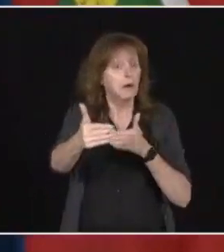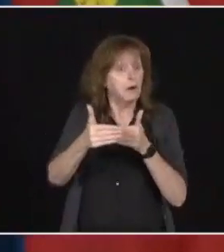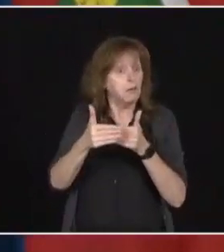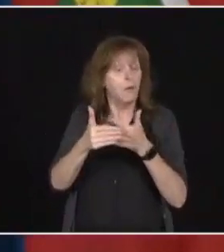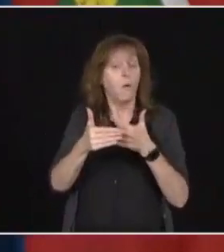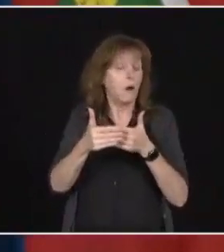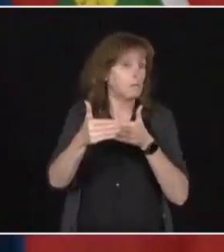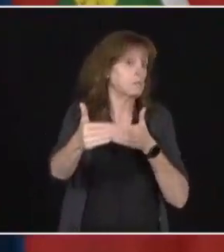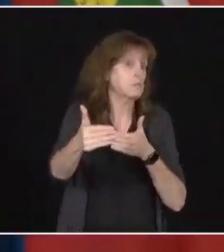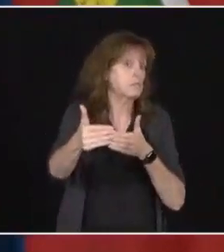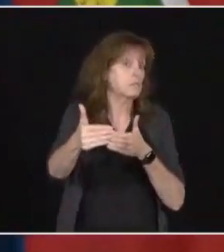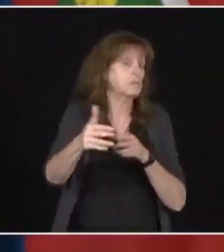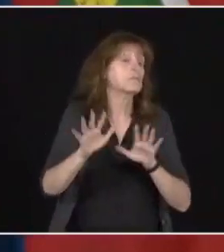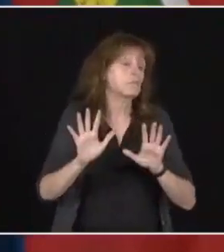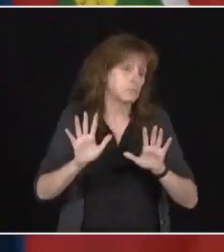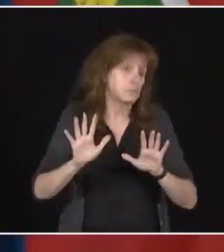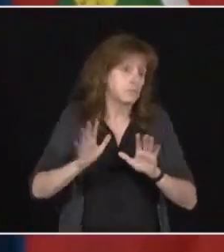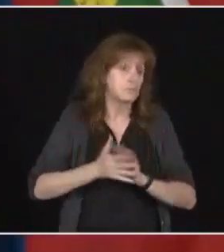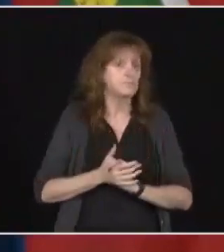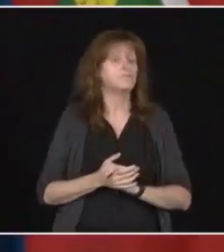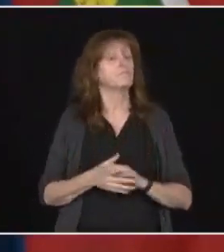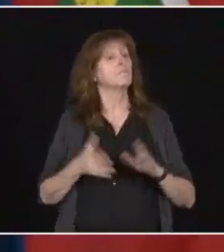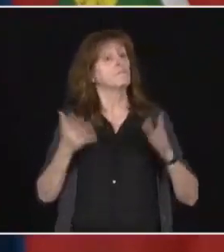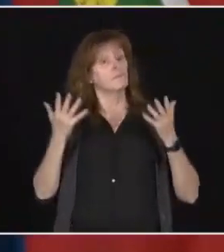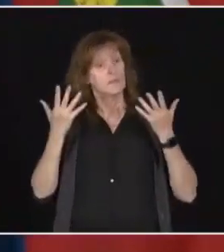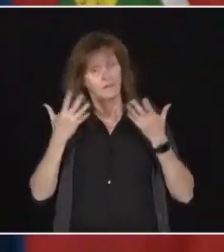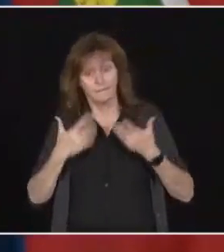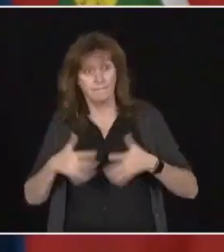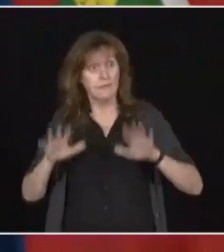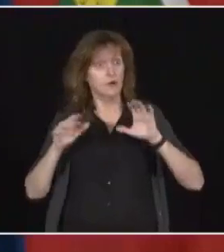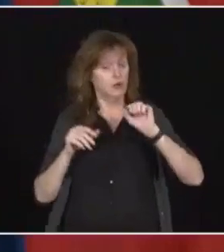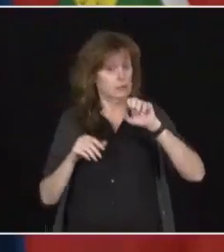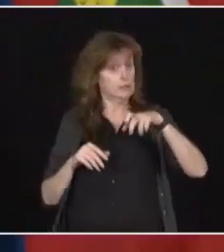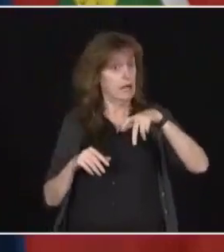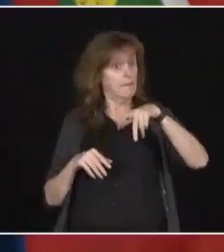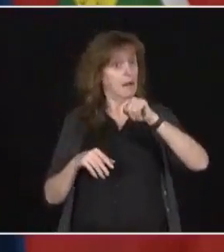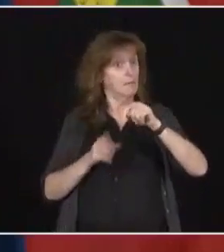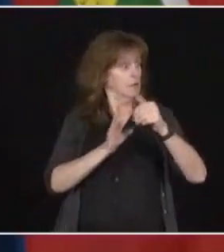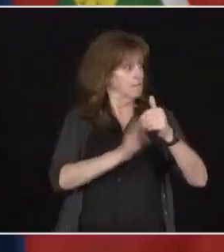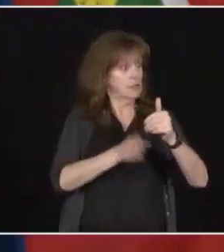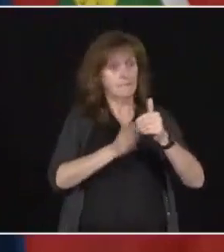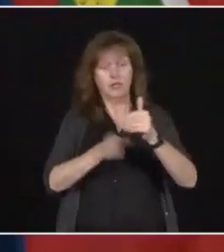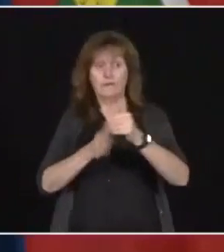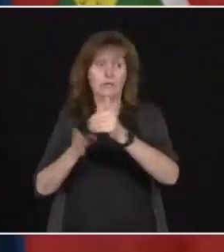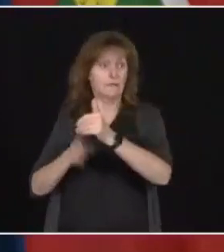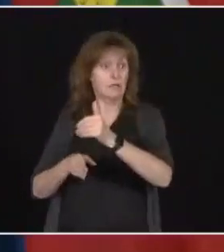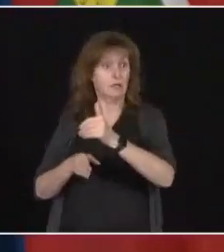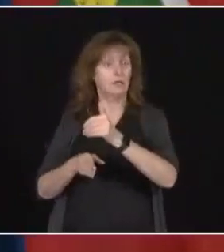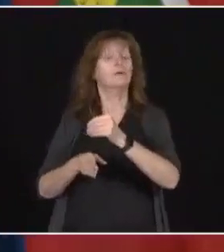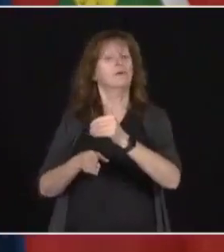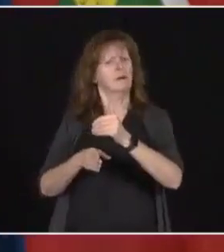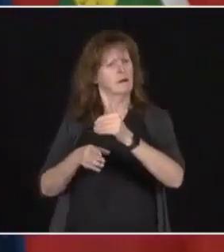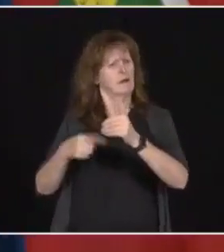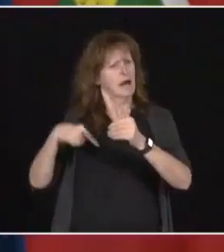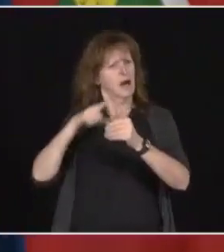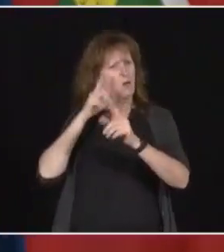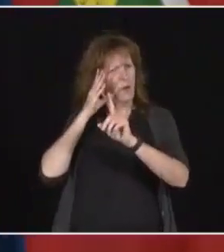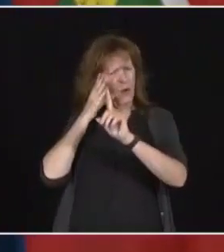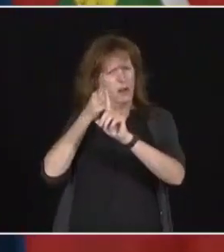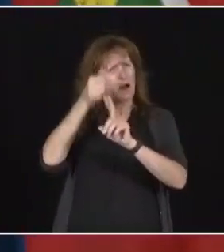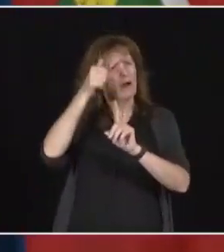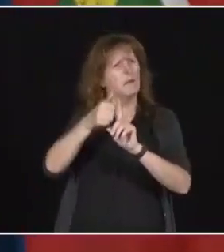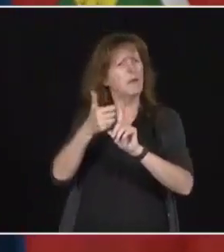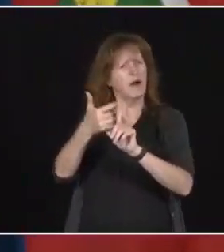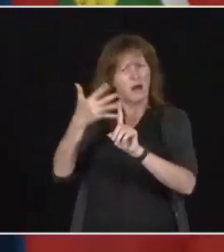sector, and by that point we would be reaching the beginning of September, and that would go back to the principal goal we had in mind that I discussed that we had spoke